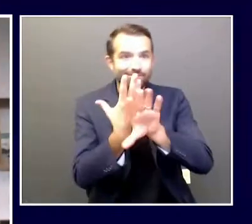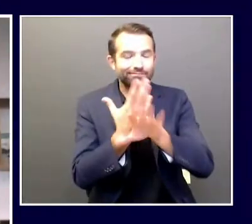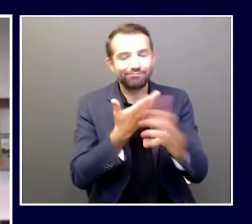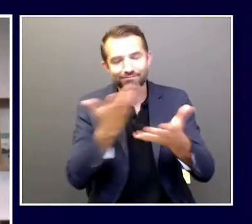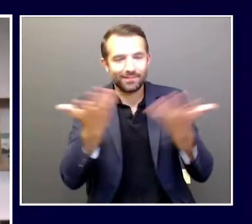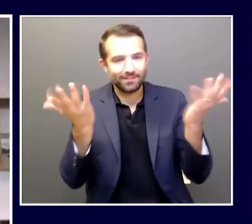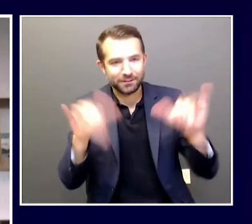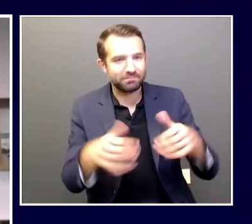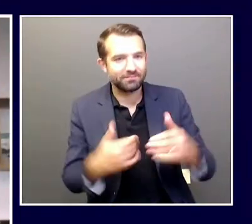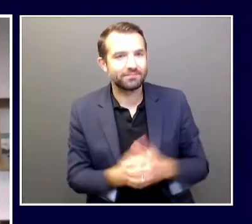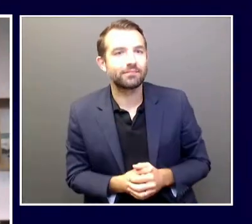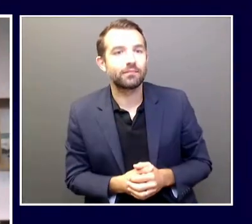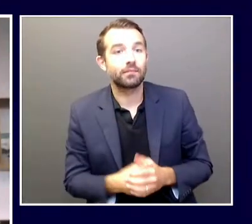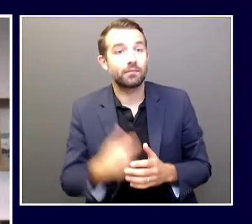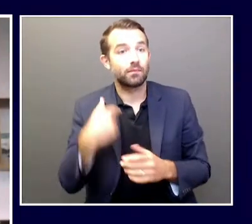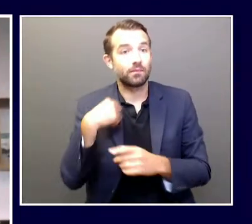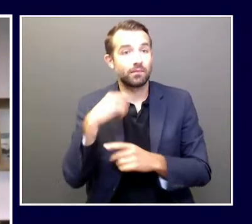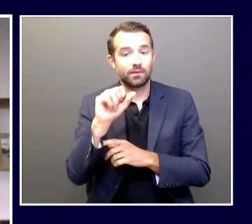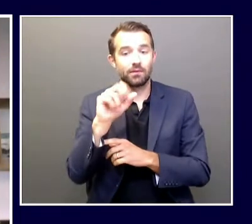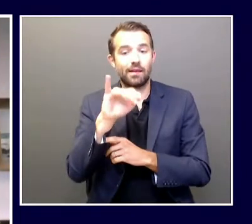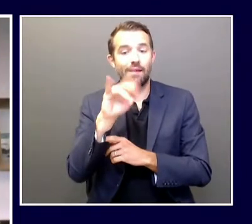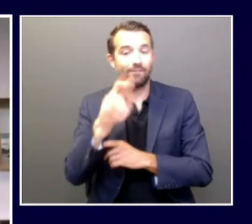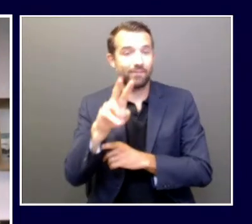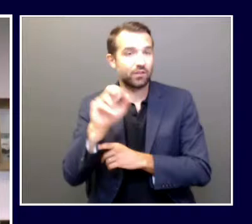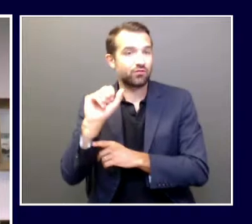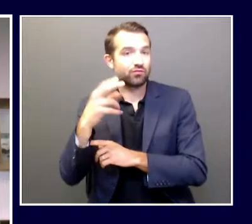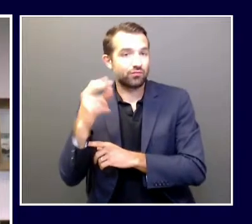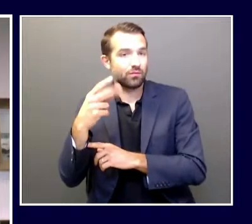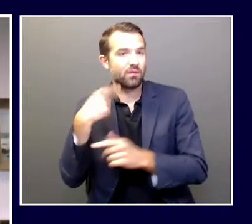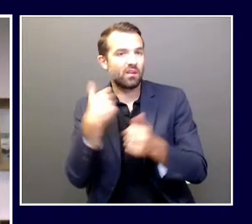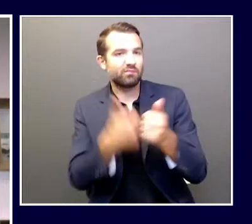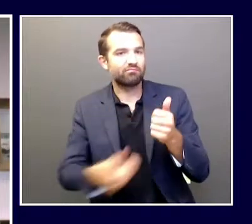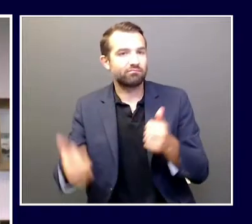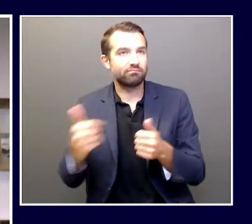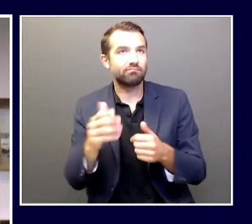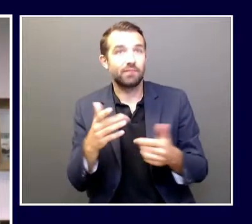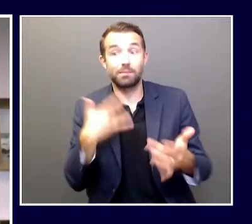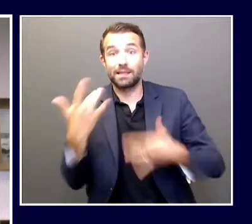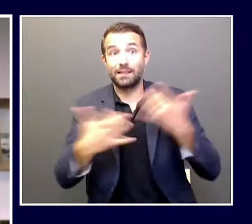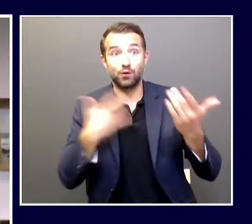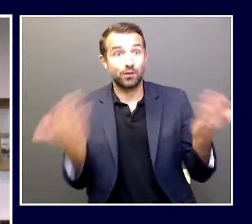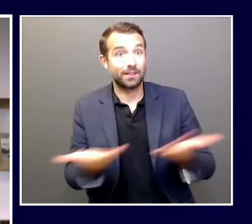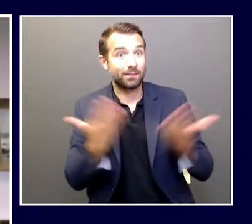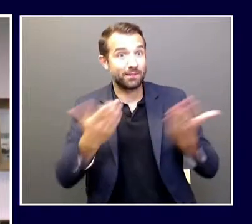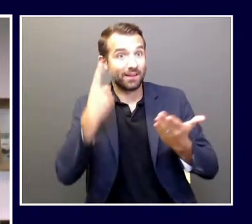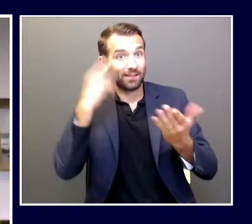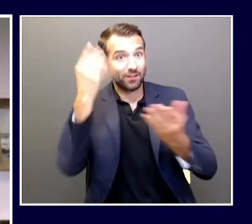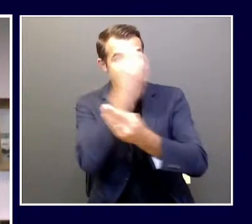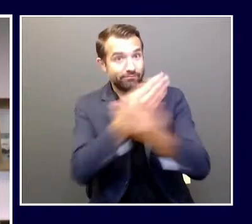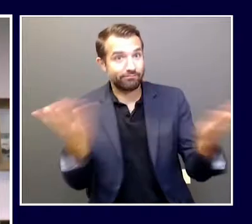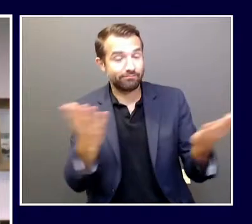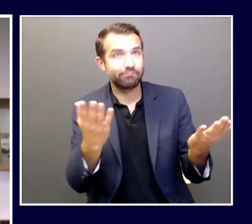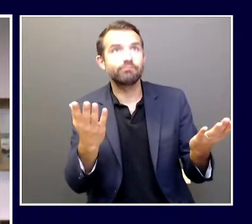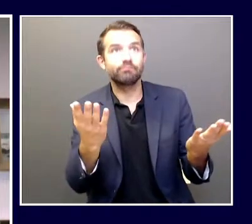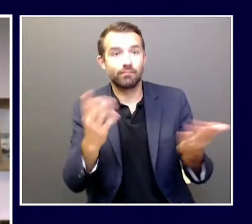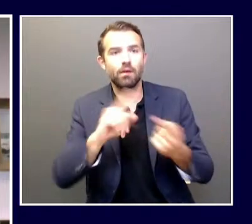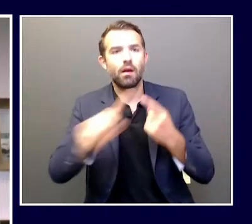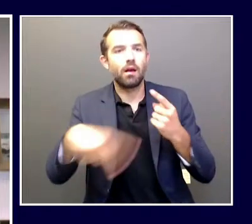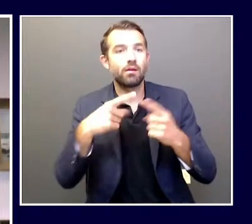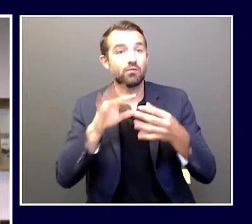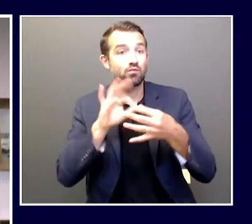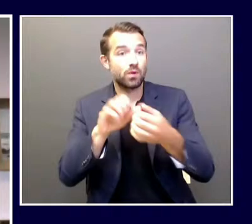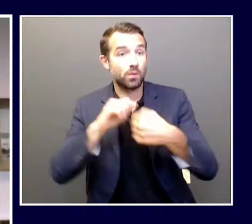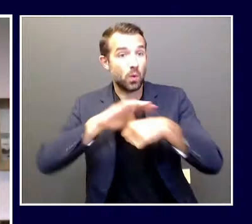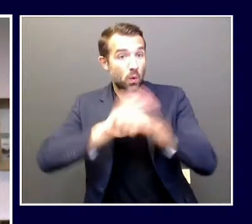CDC, and I'm delighted to be with you here today to provide updates to everyone on where we stand with respect to